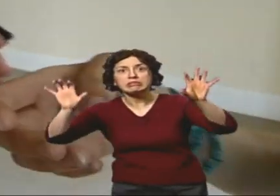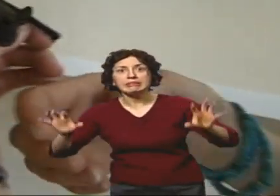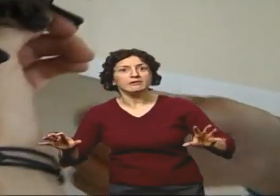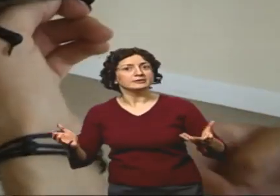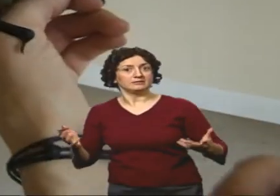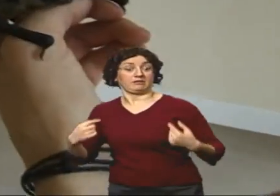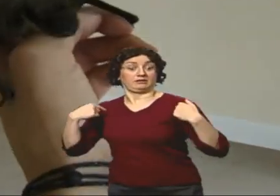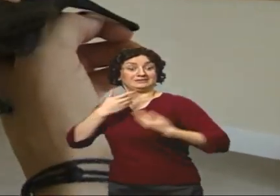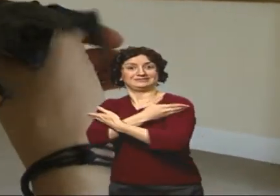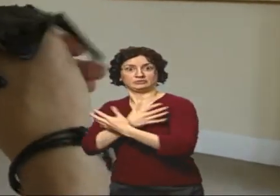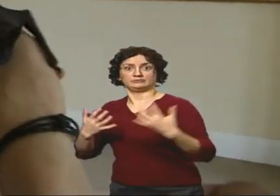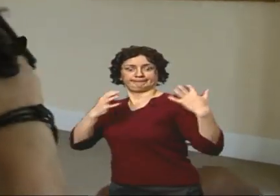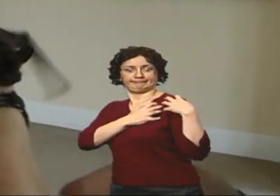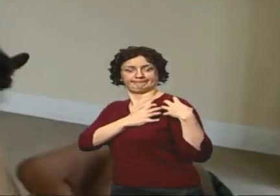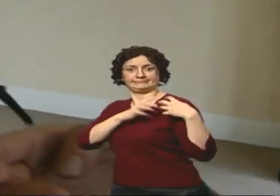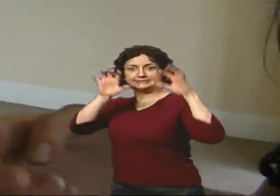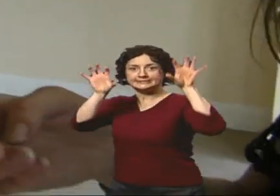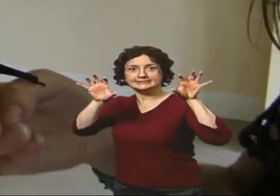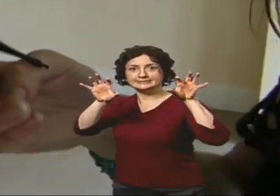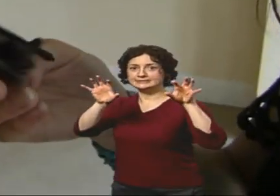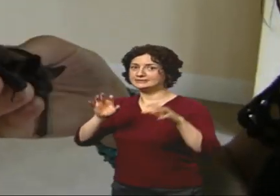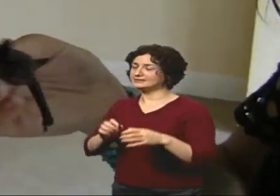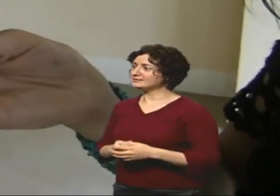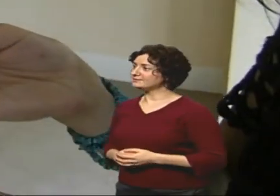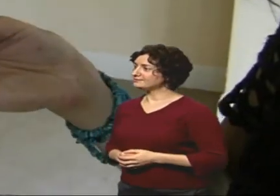here. So you did very well, didn't you?